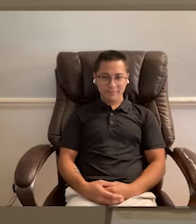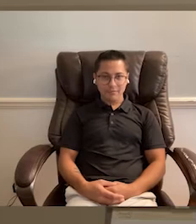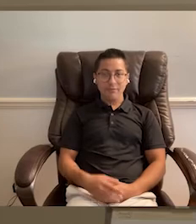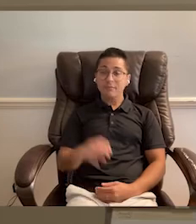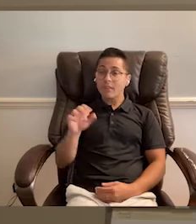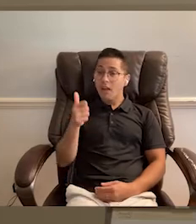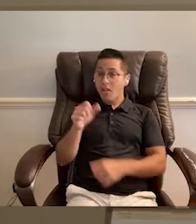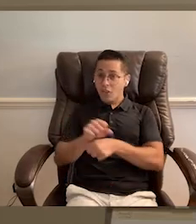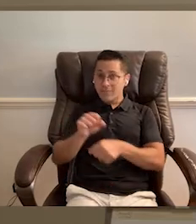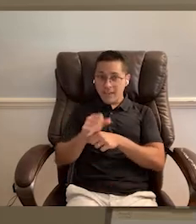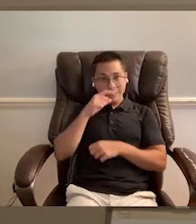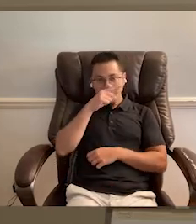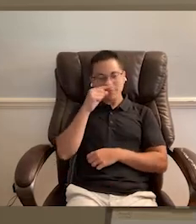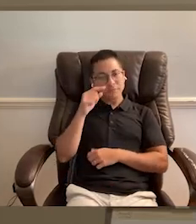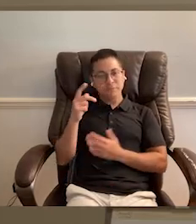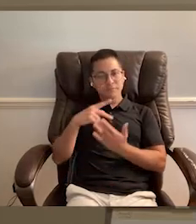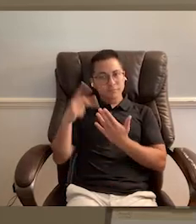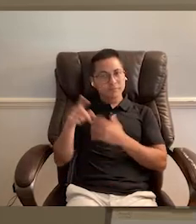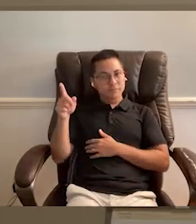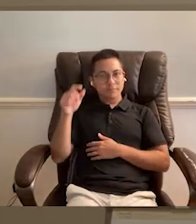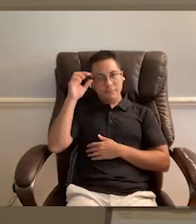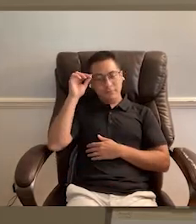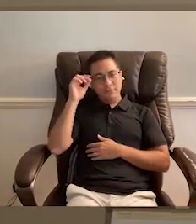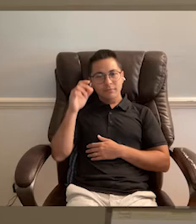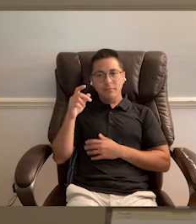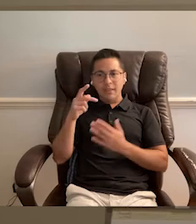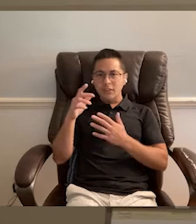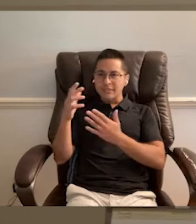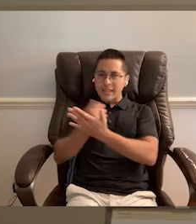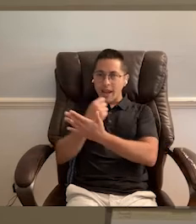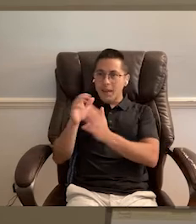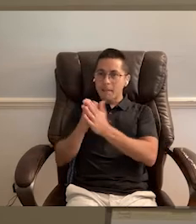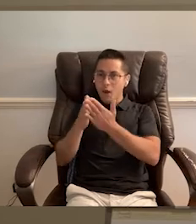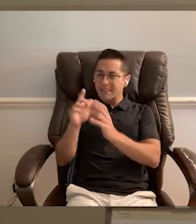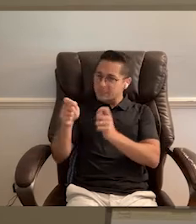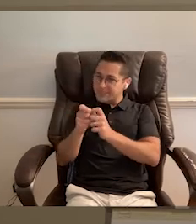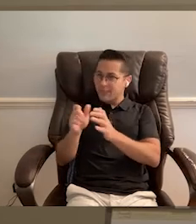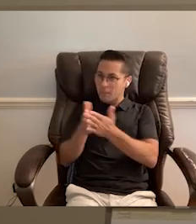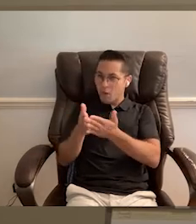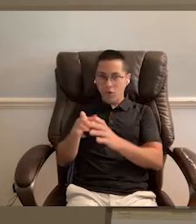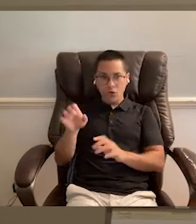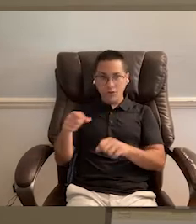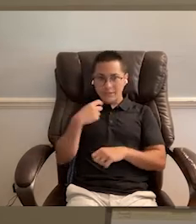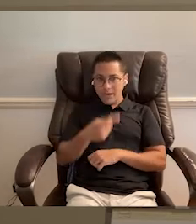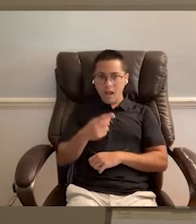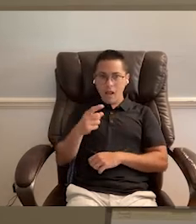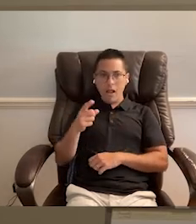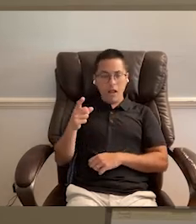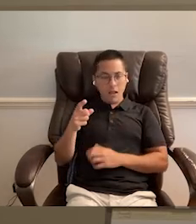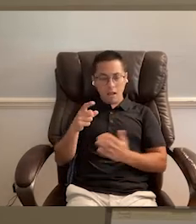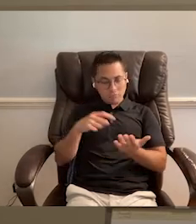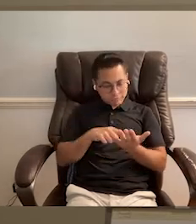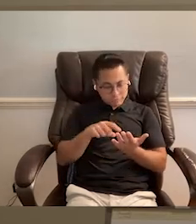moving on to another project, and then this project here is kind of unique in a way where a specific person, a veteran